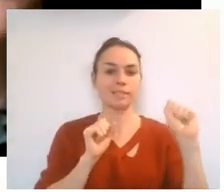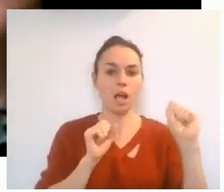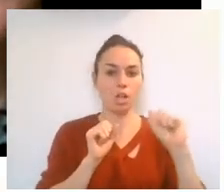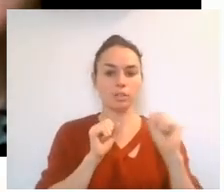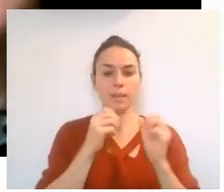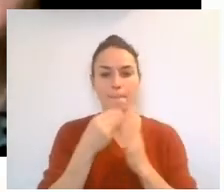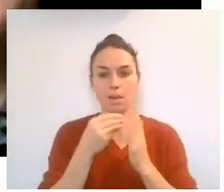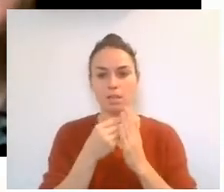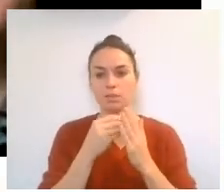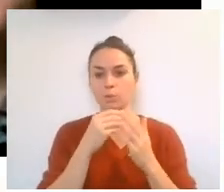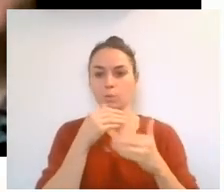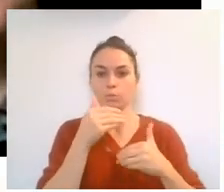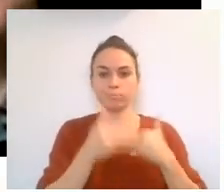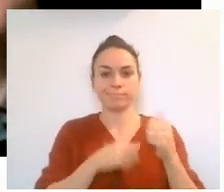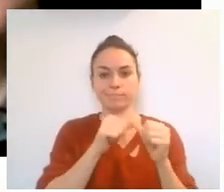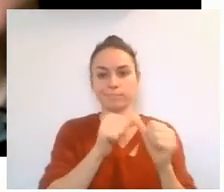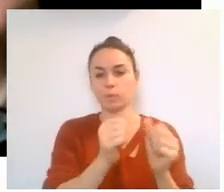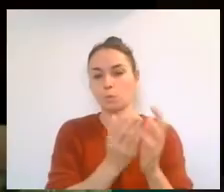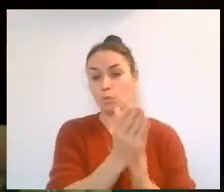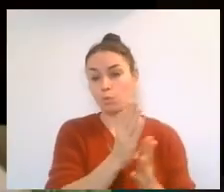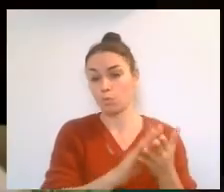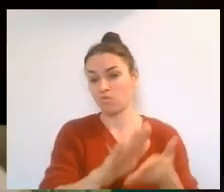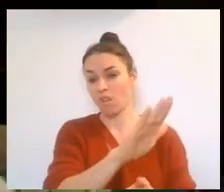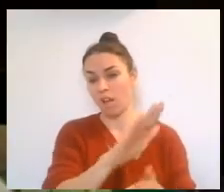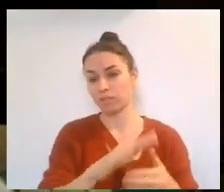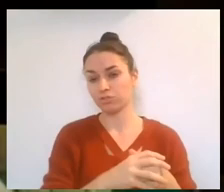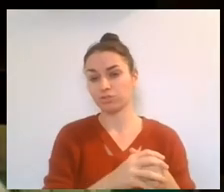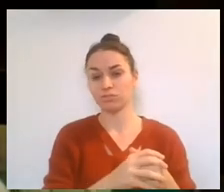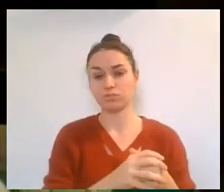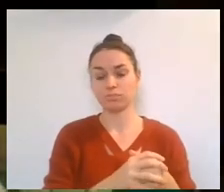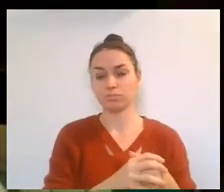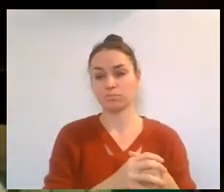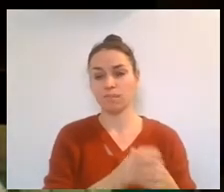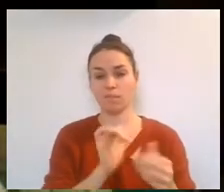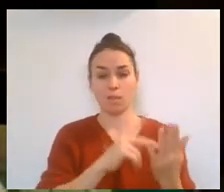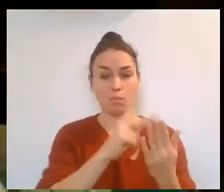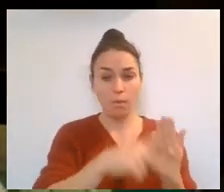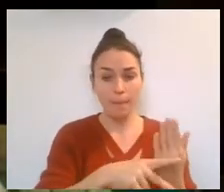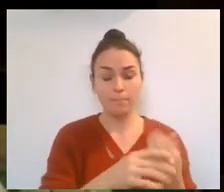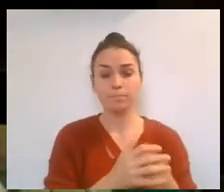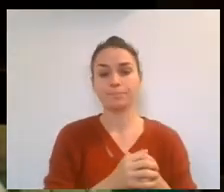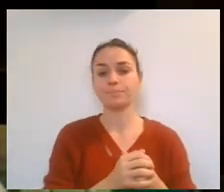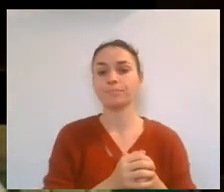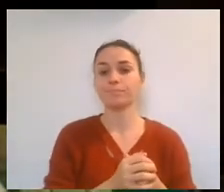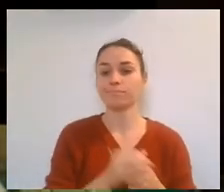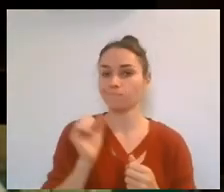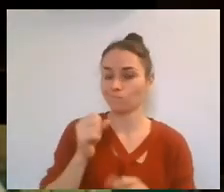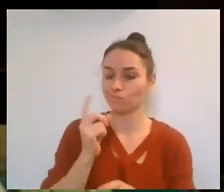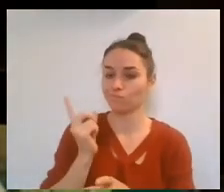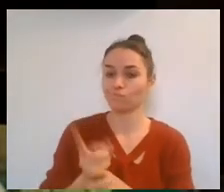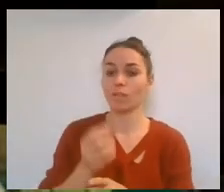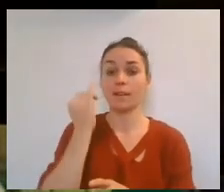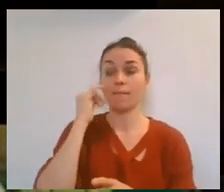educational program, right? If you really love doing something and you want to keep doing